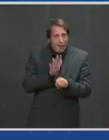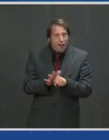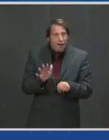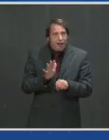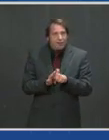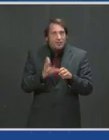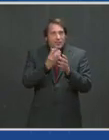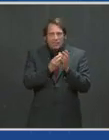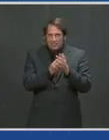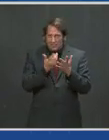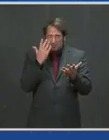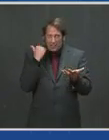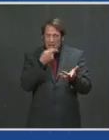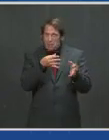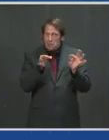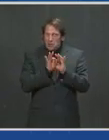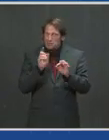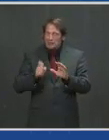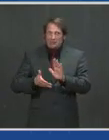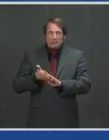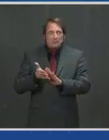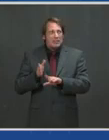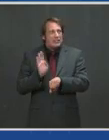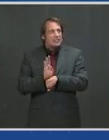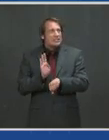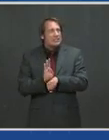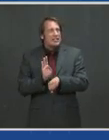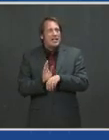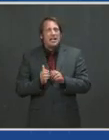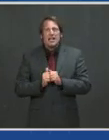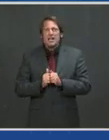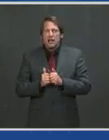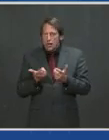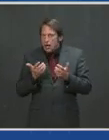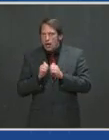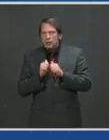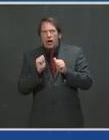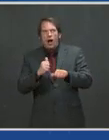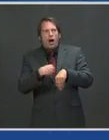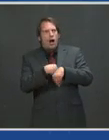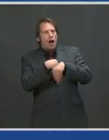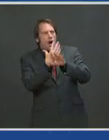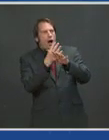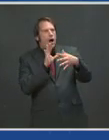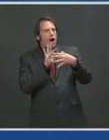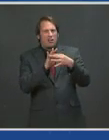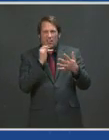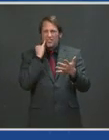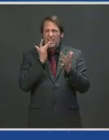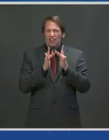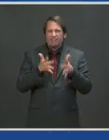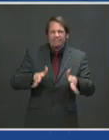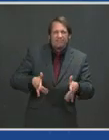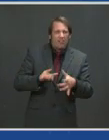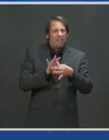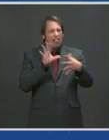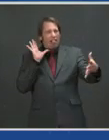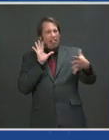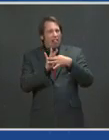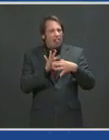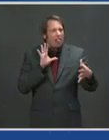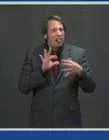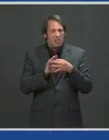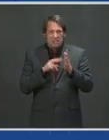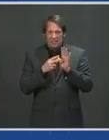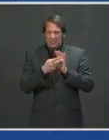or engage in remote learning for their schools. Ask them whether investing in internet access will lead to better jobs